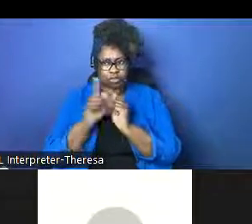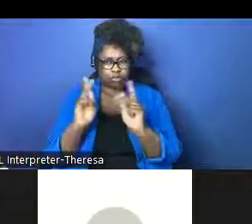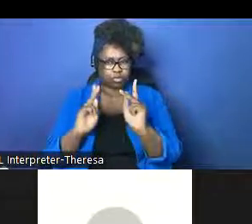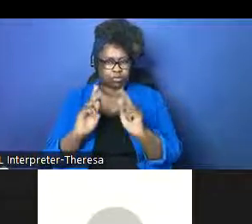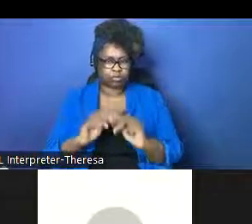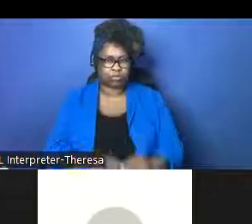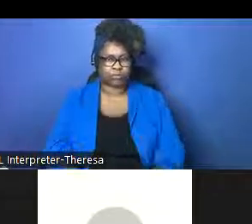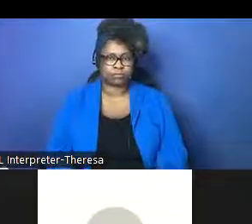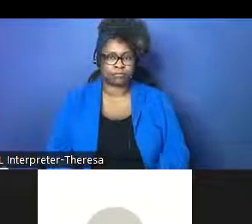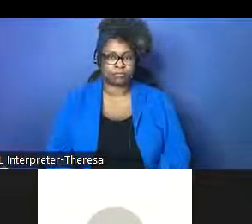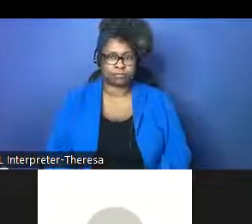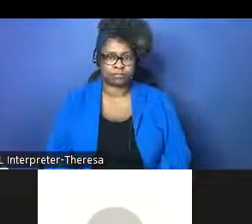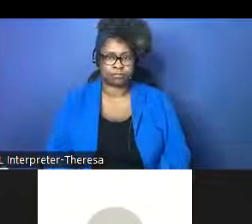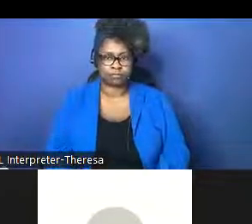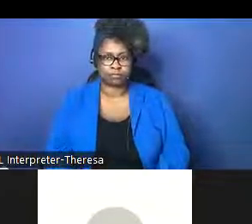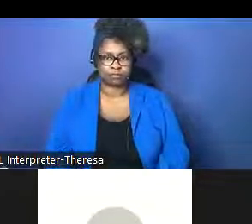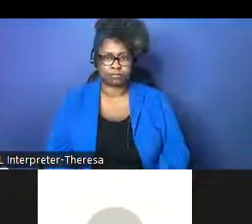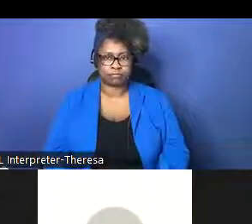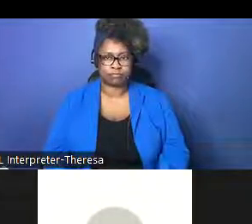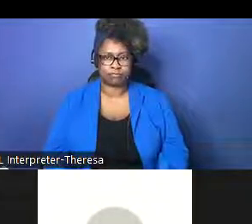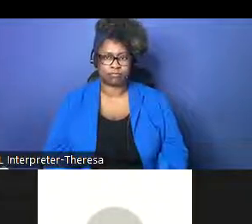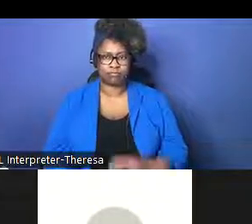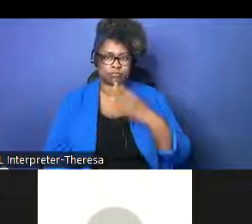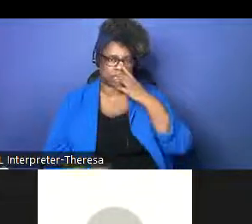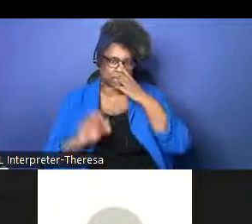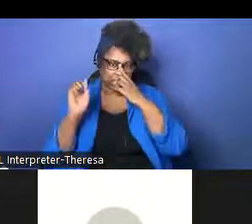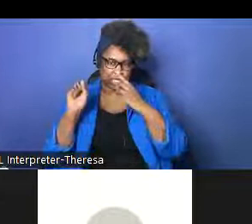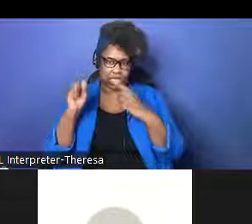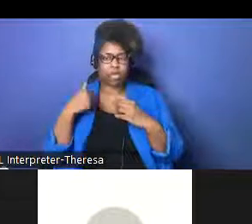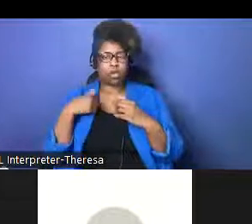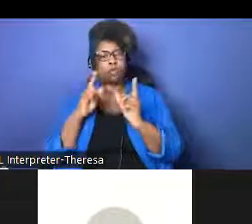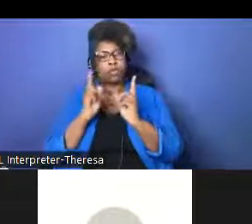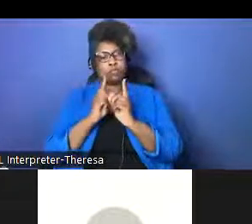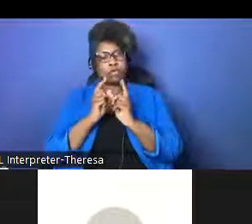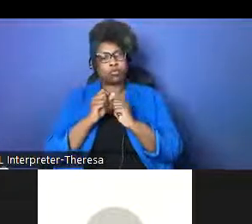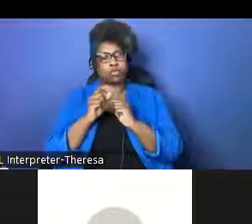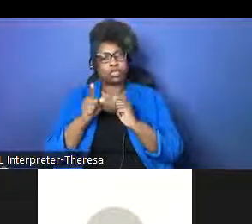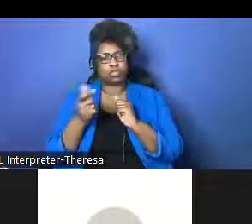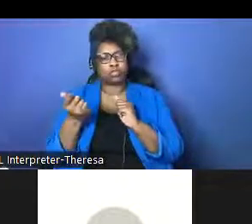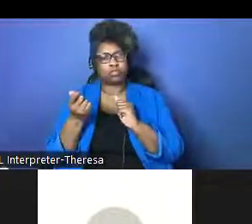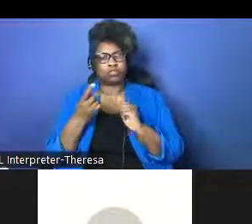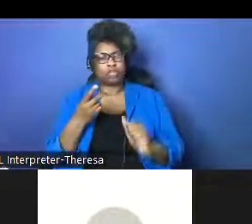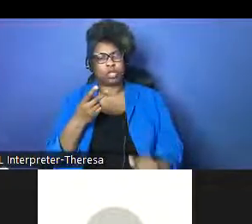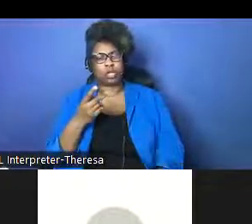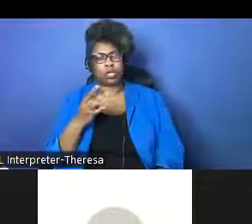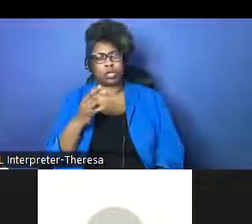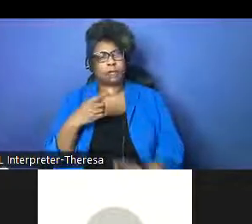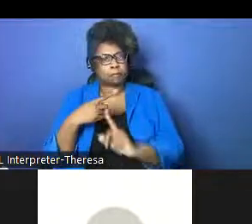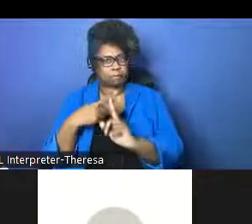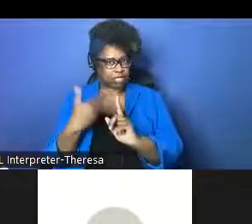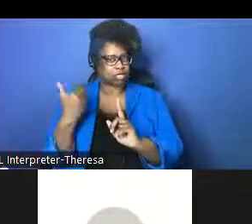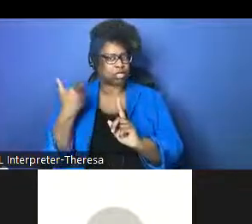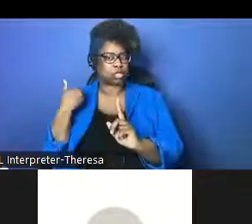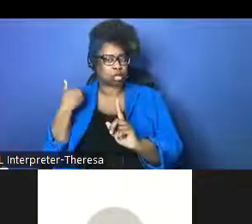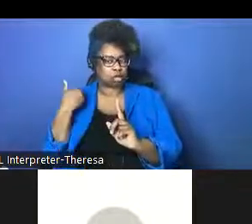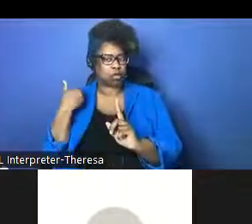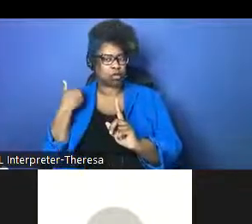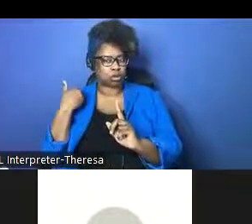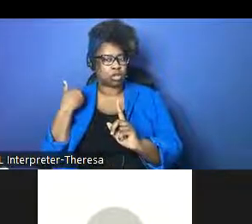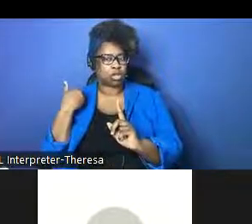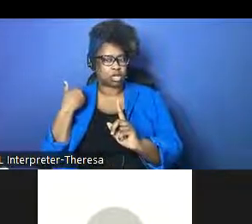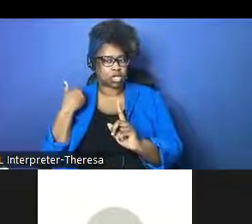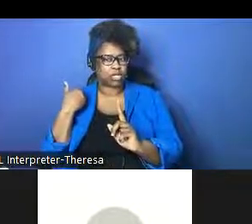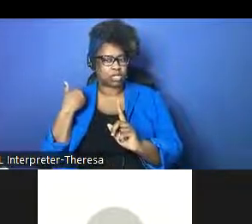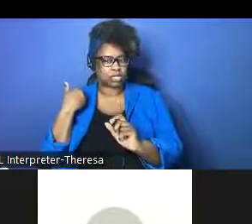well. Yeah, Liz, we met with you a few months ago at this point. I guess while it might back, make